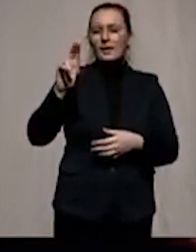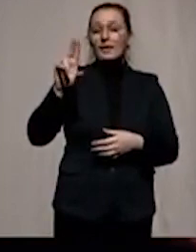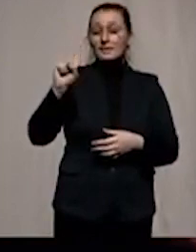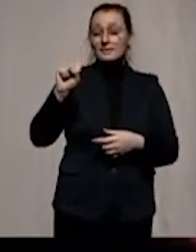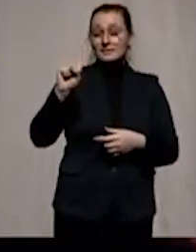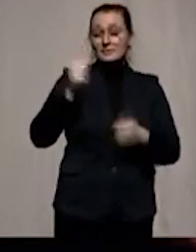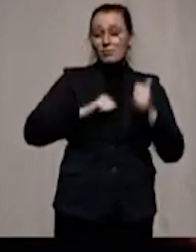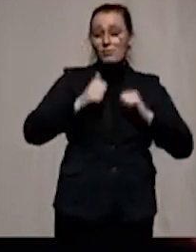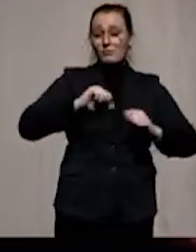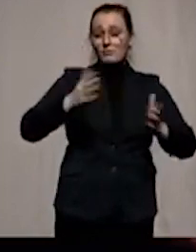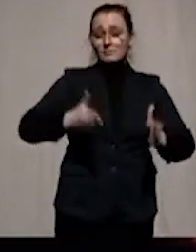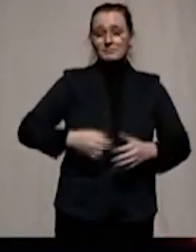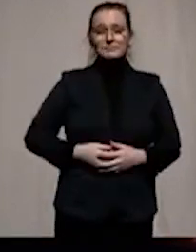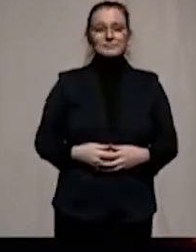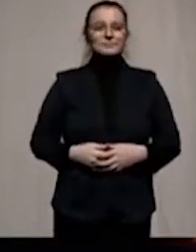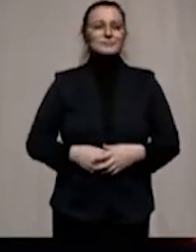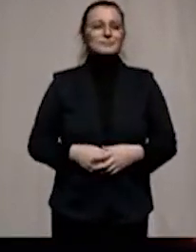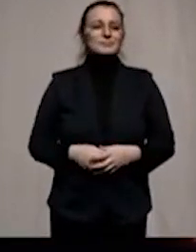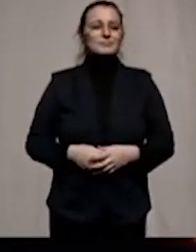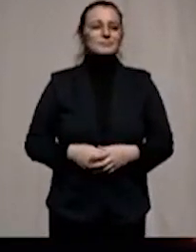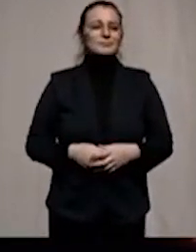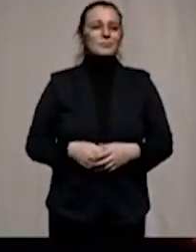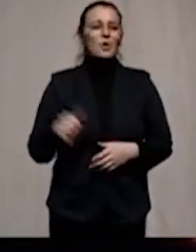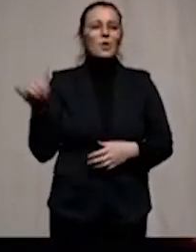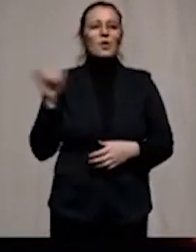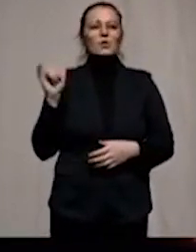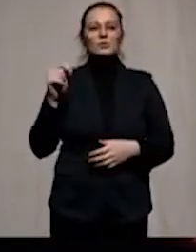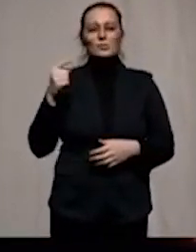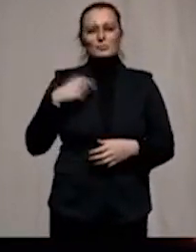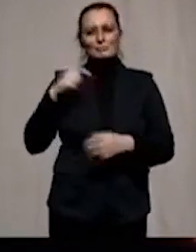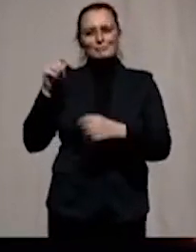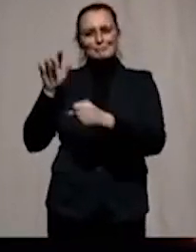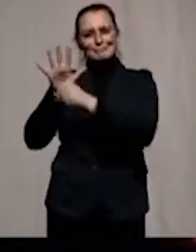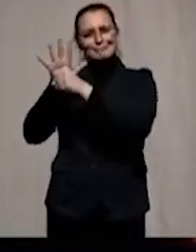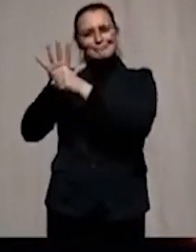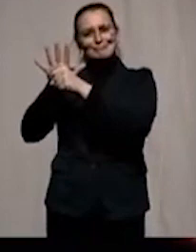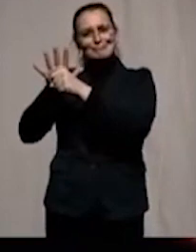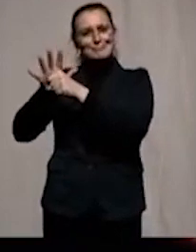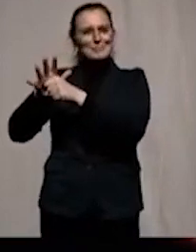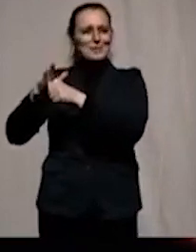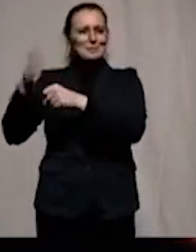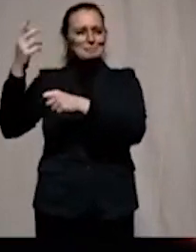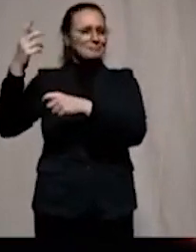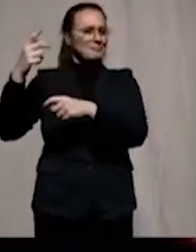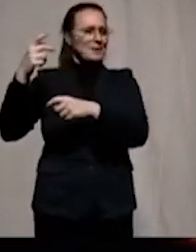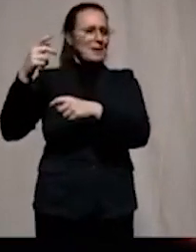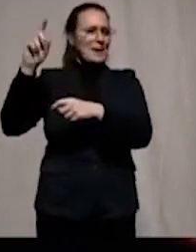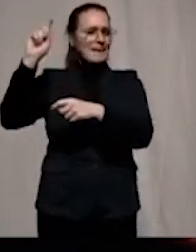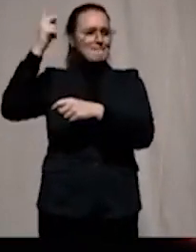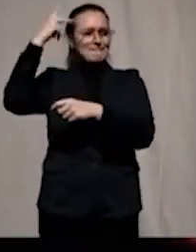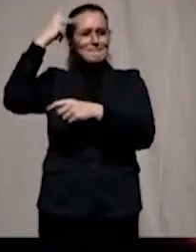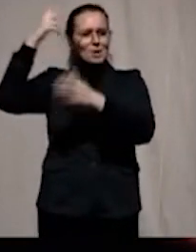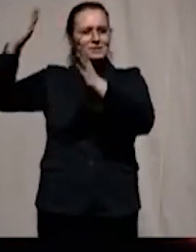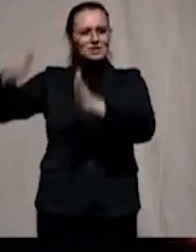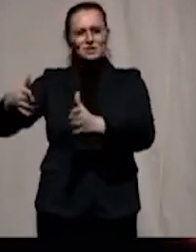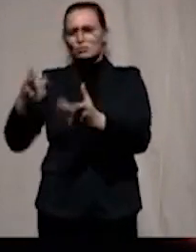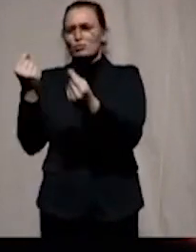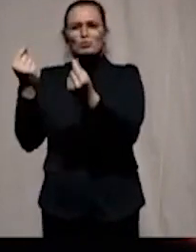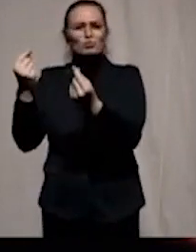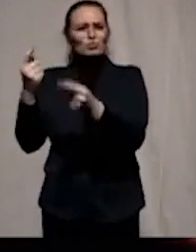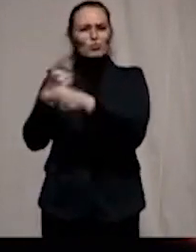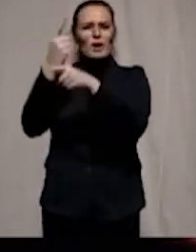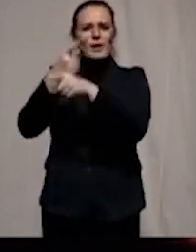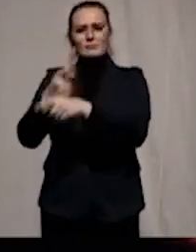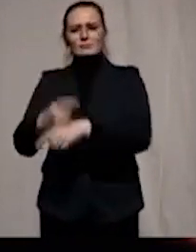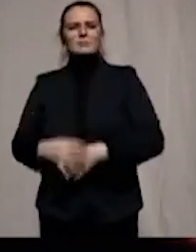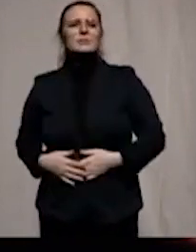And I basically tell politicians what the right thing to do is if they do something bad. Love it. And what am I